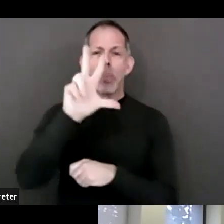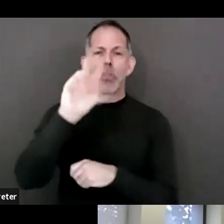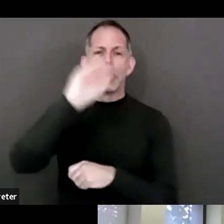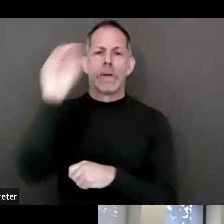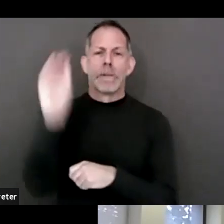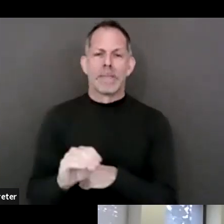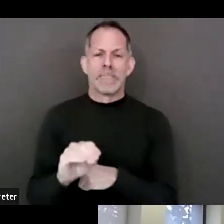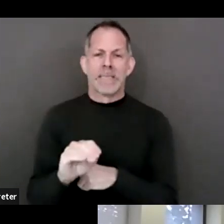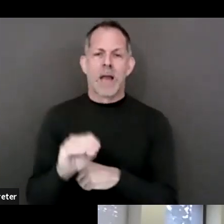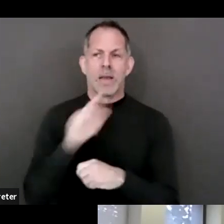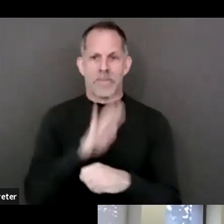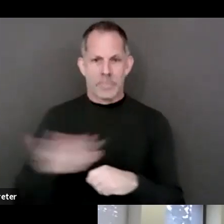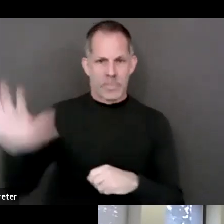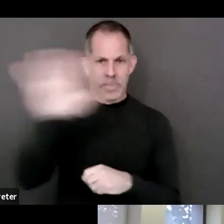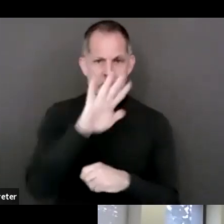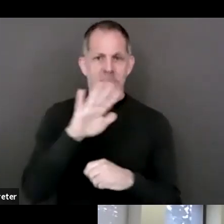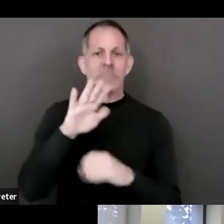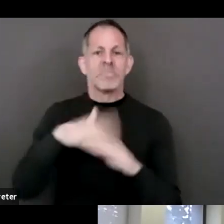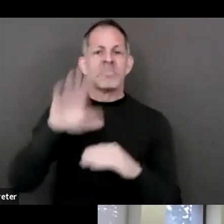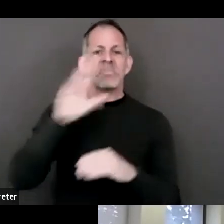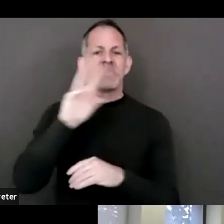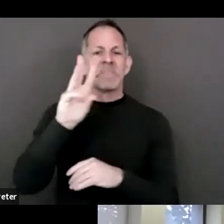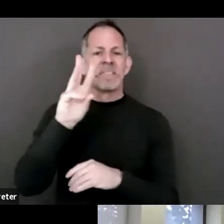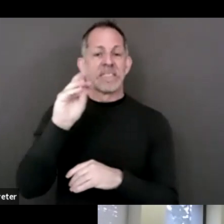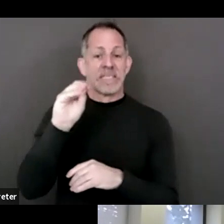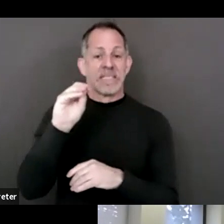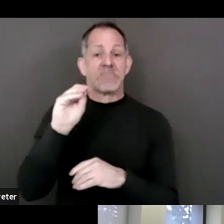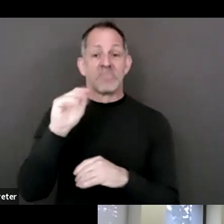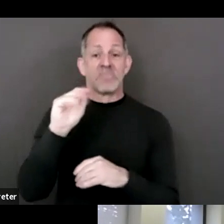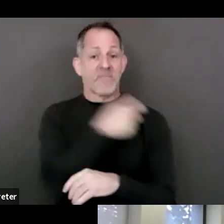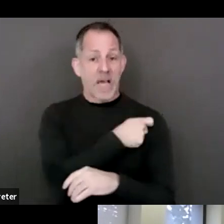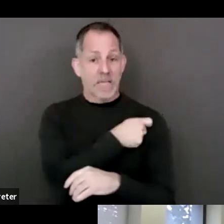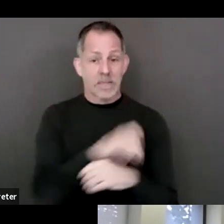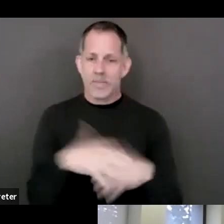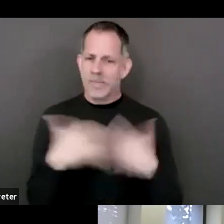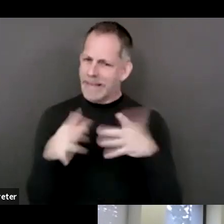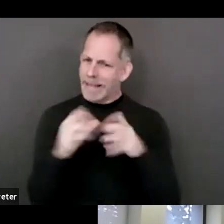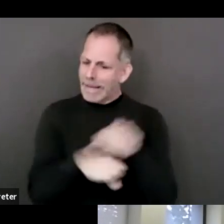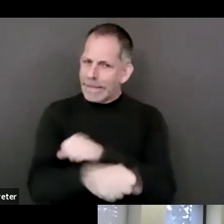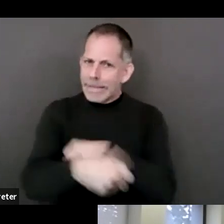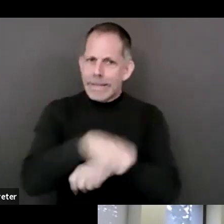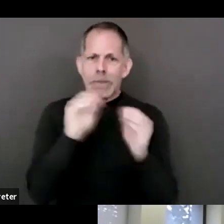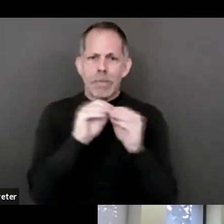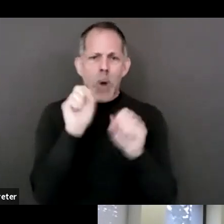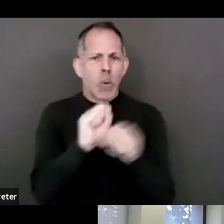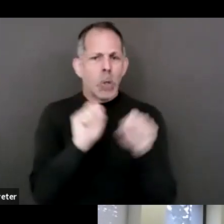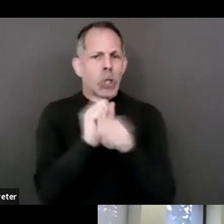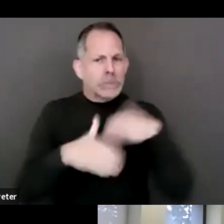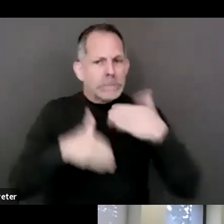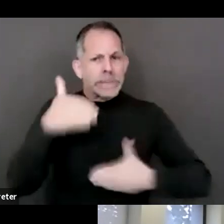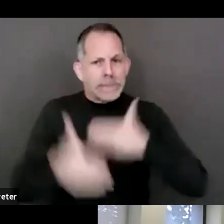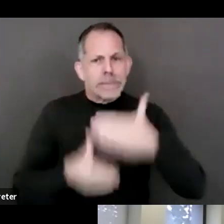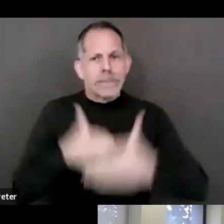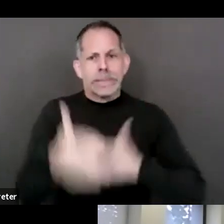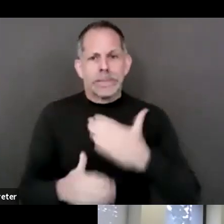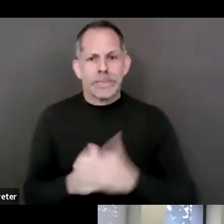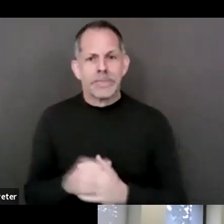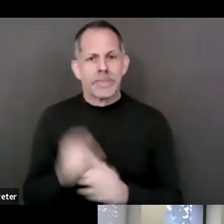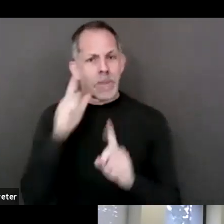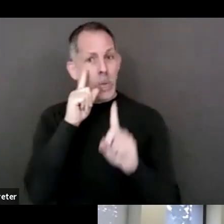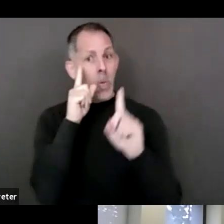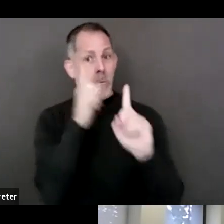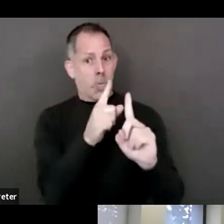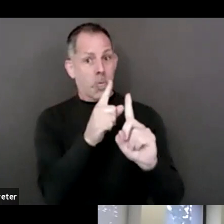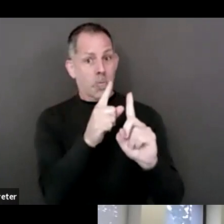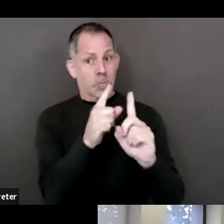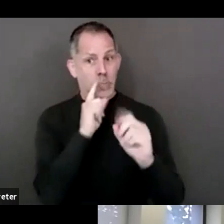but that's a great milestone. So we really know that getting every resident vaccinated is one sure way to end the pandemic. We